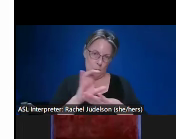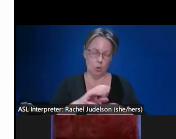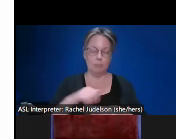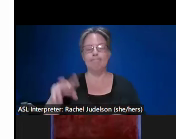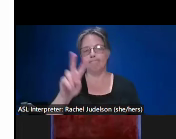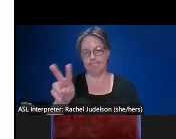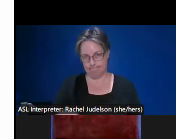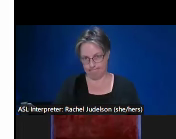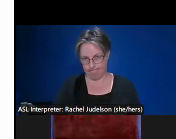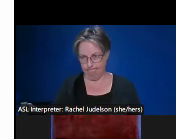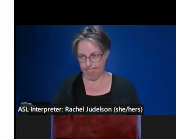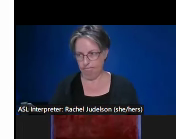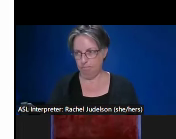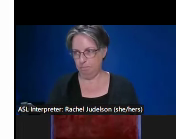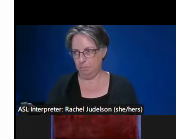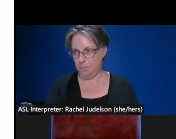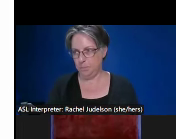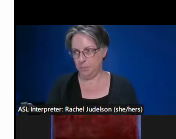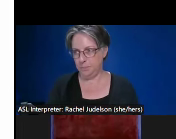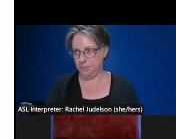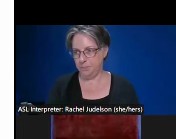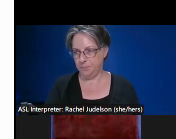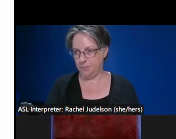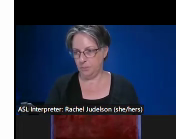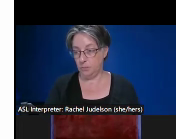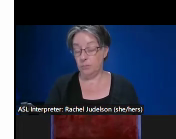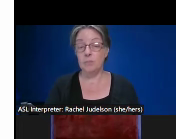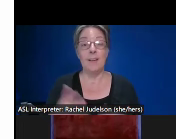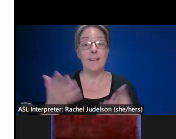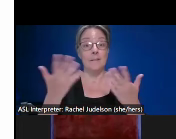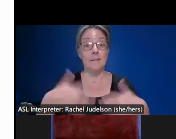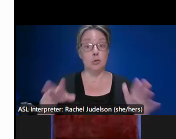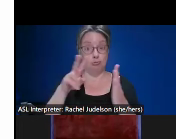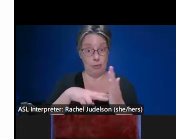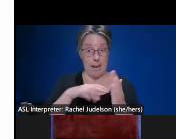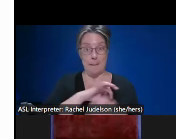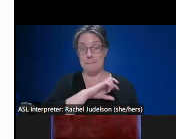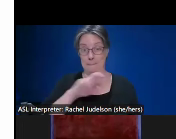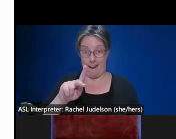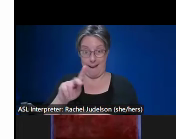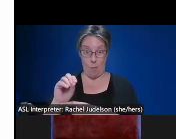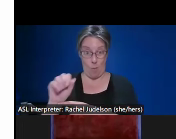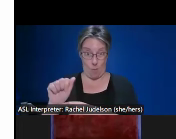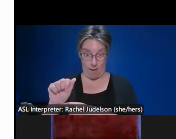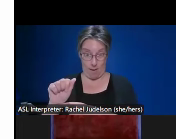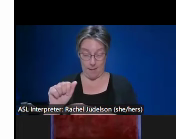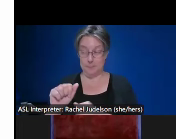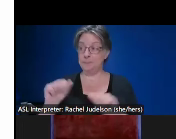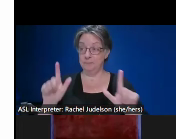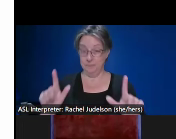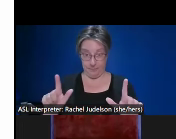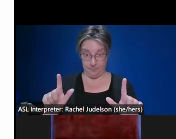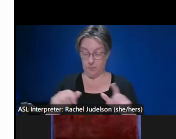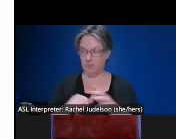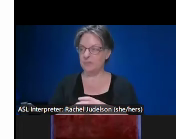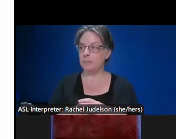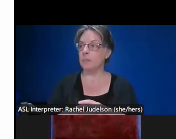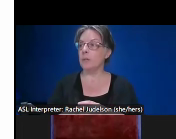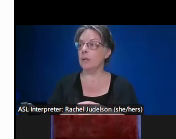there. Okay. After you've read it, you come back to Oxford Abstracts, and